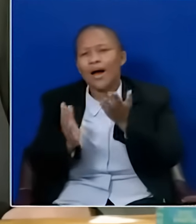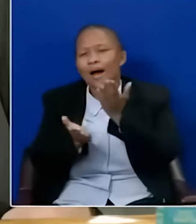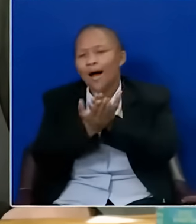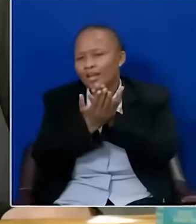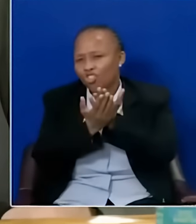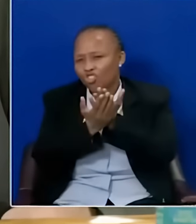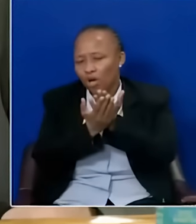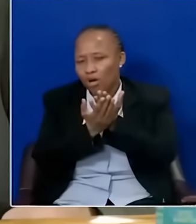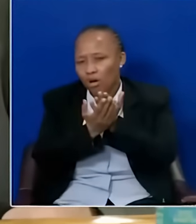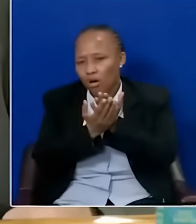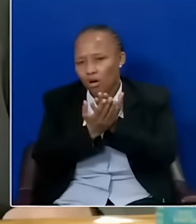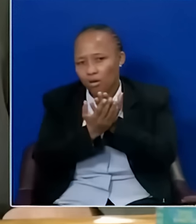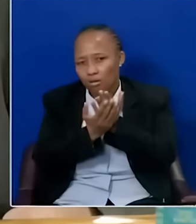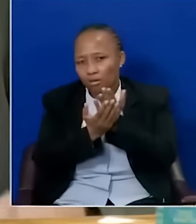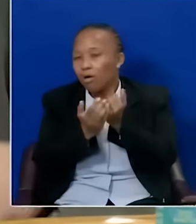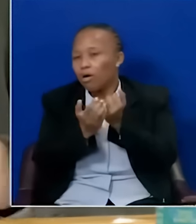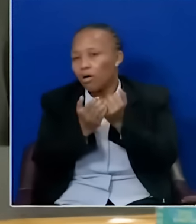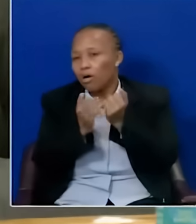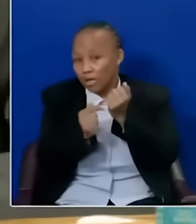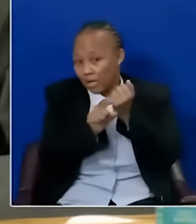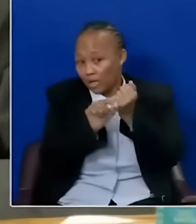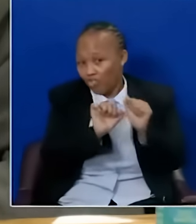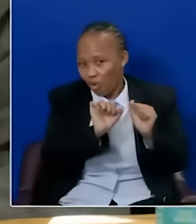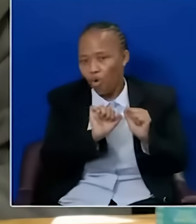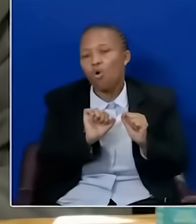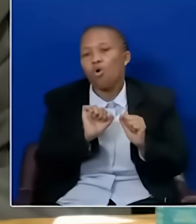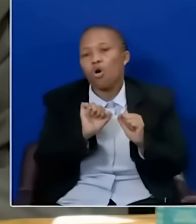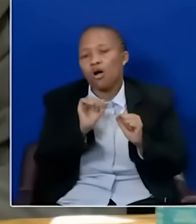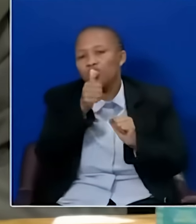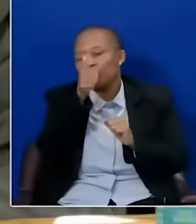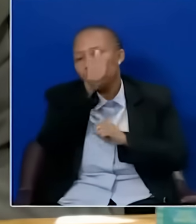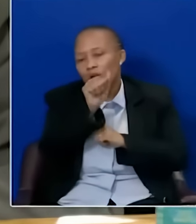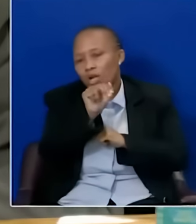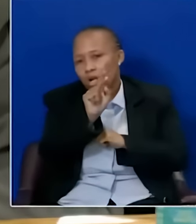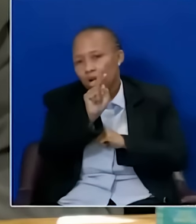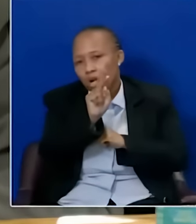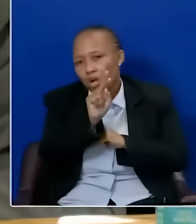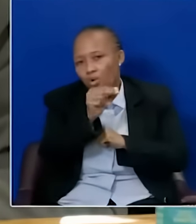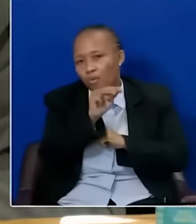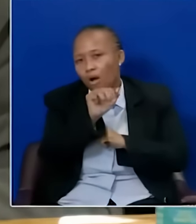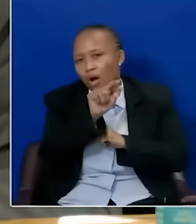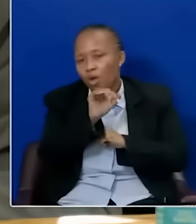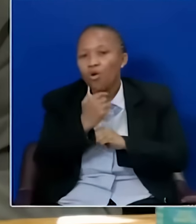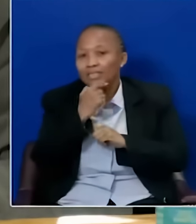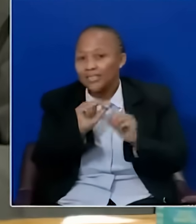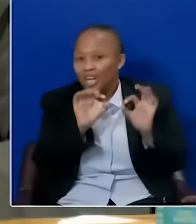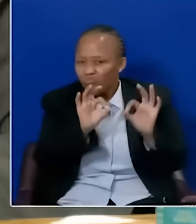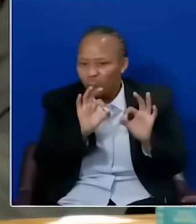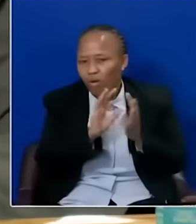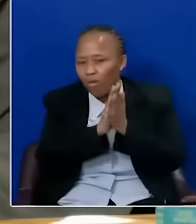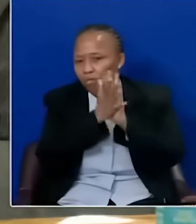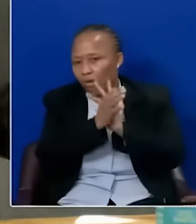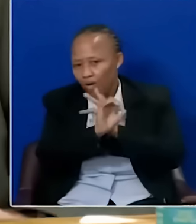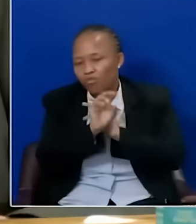General Khumalo's case. The prosecutor pointed out the discrepancy in 10.2, pointed out the fact that